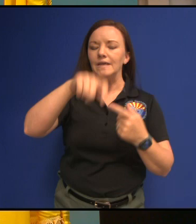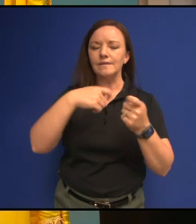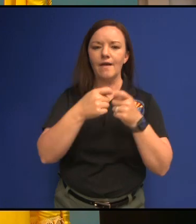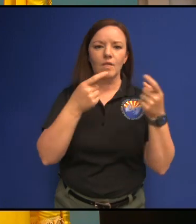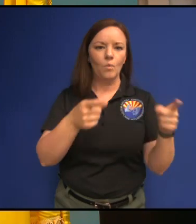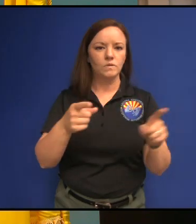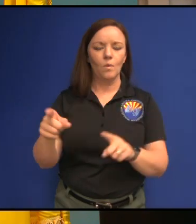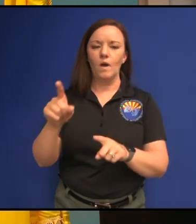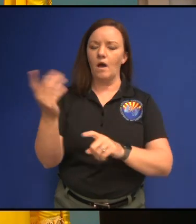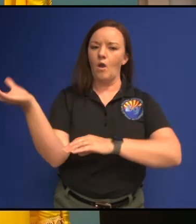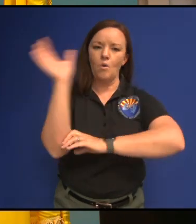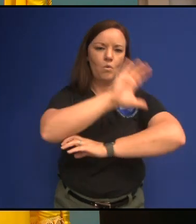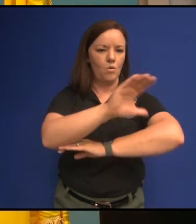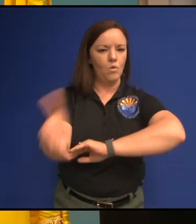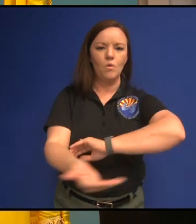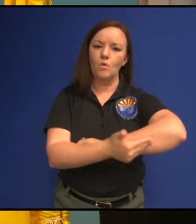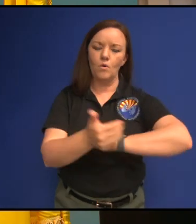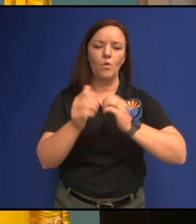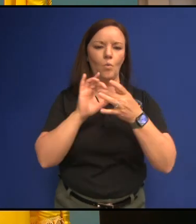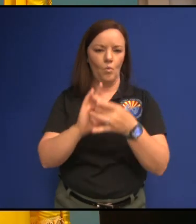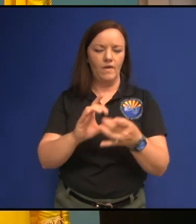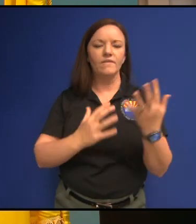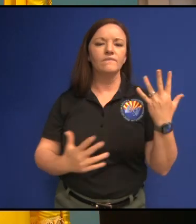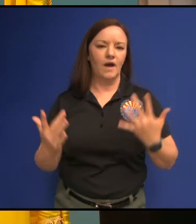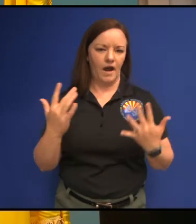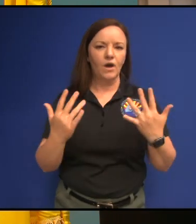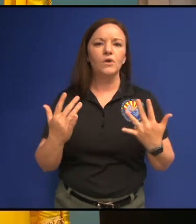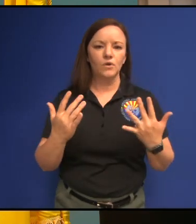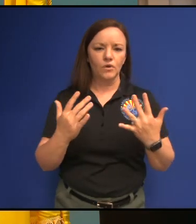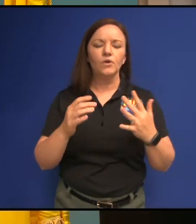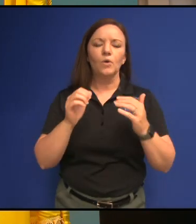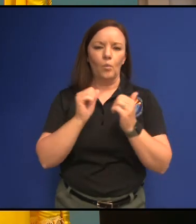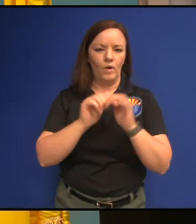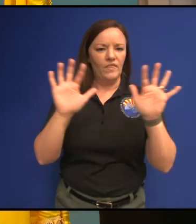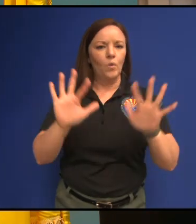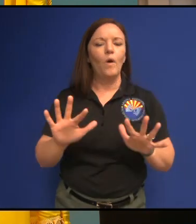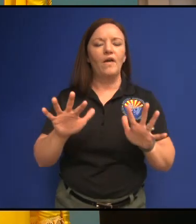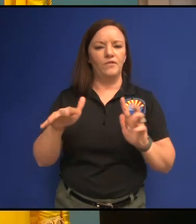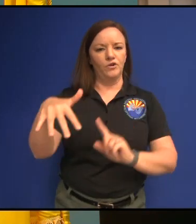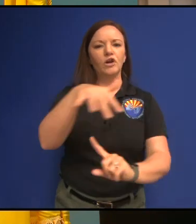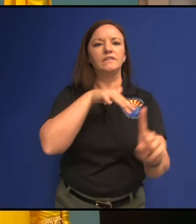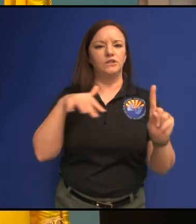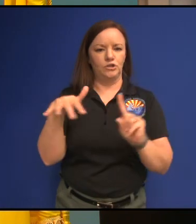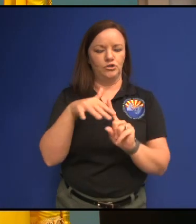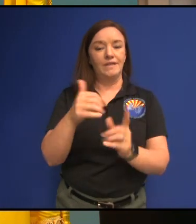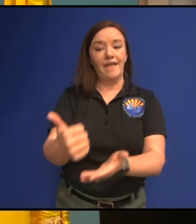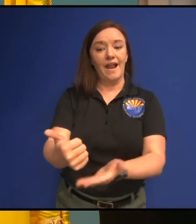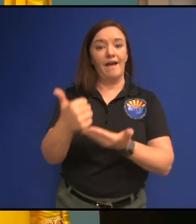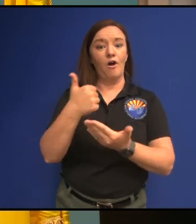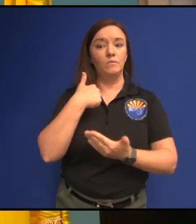on 24/7 with that fire or with the weather conditions around the fire. It helps